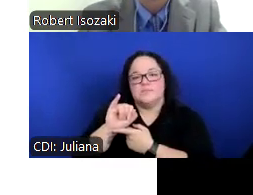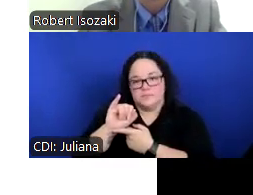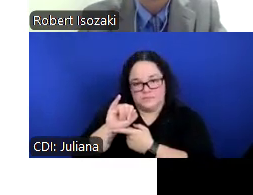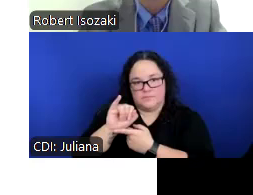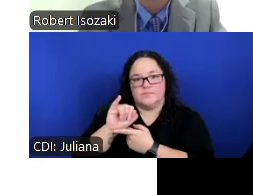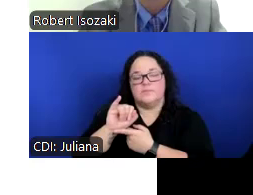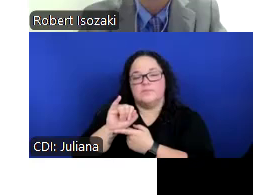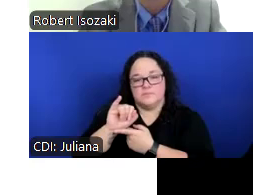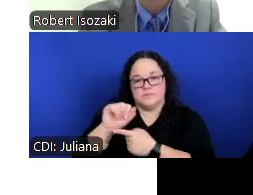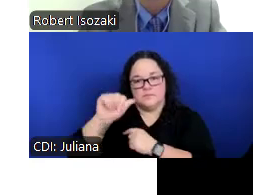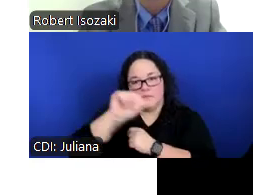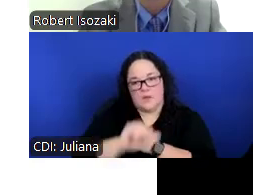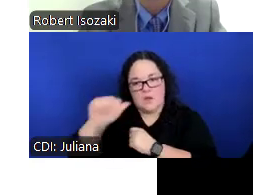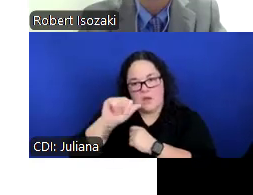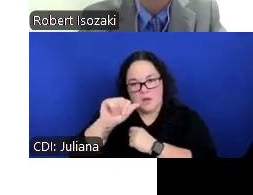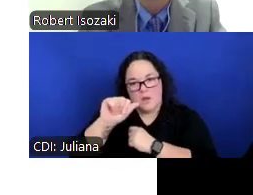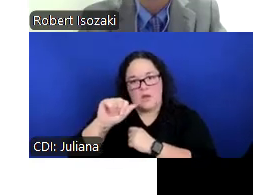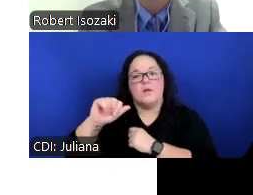GGUIDETTI